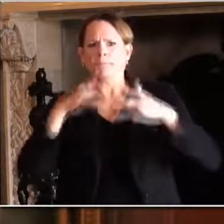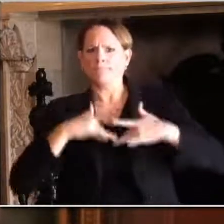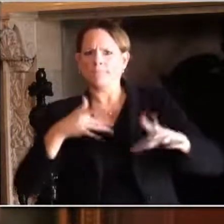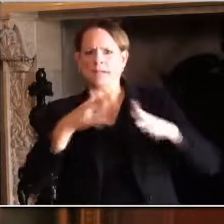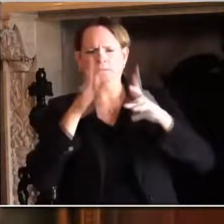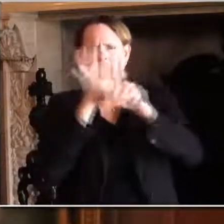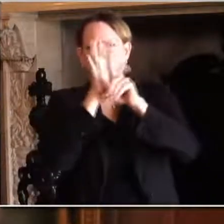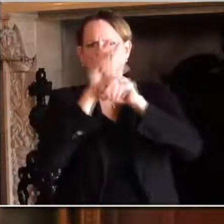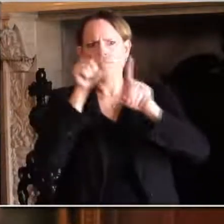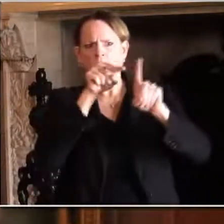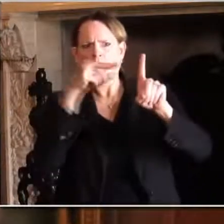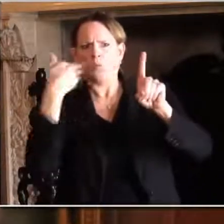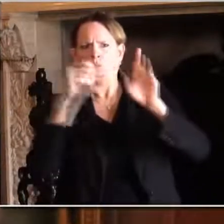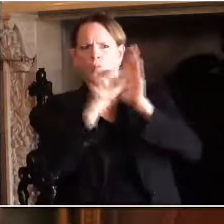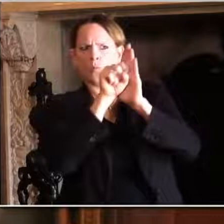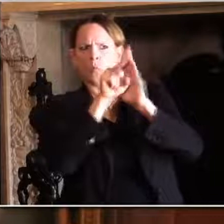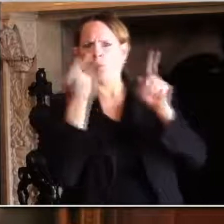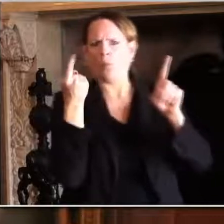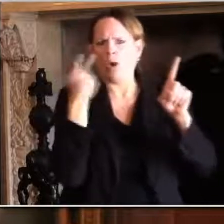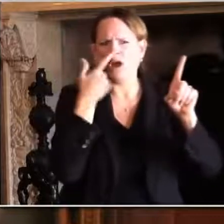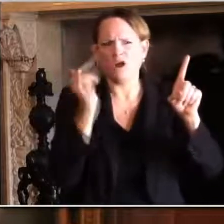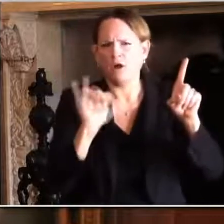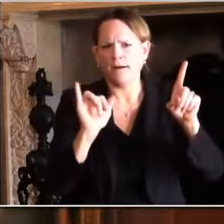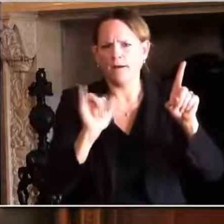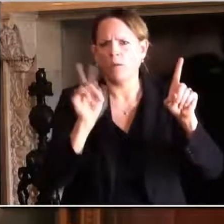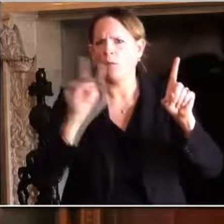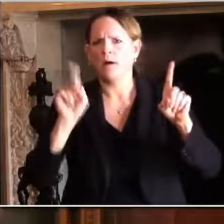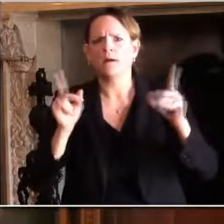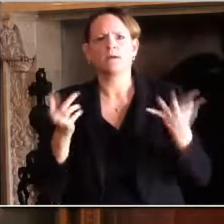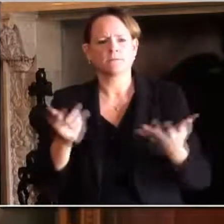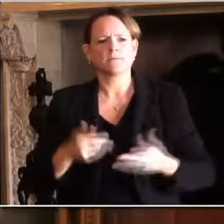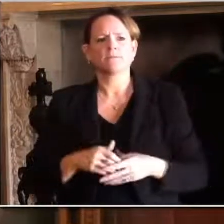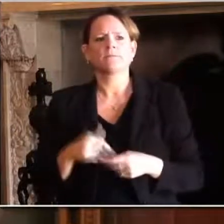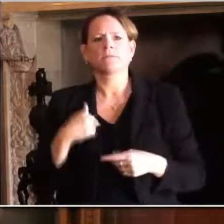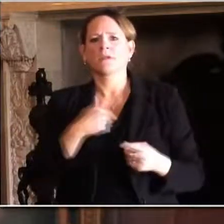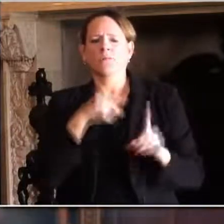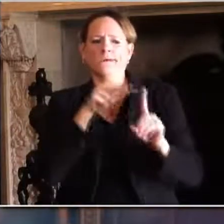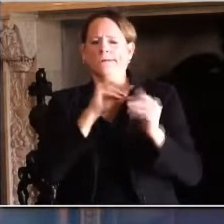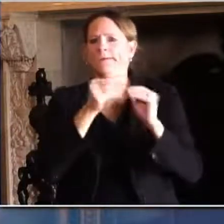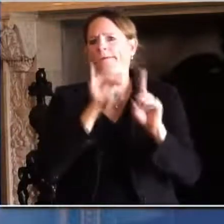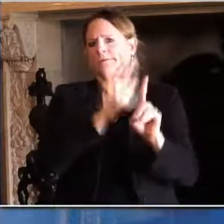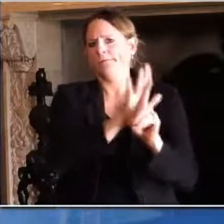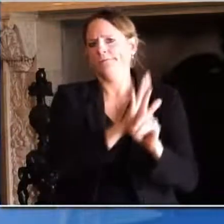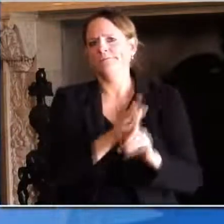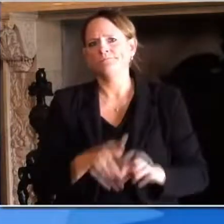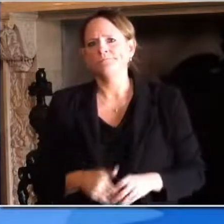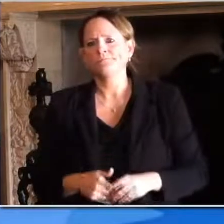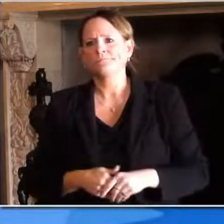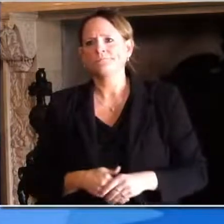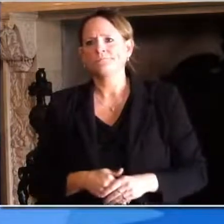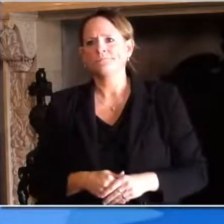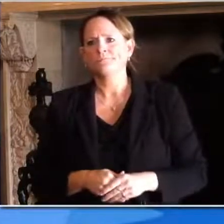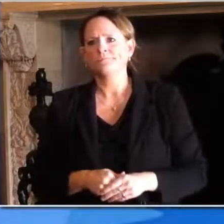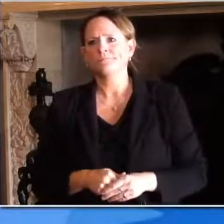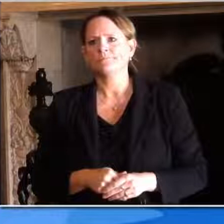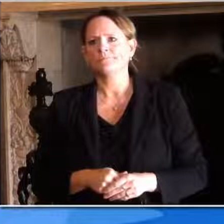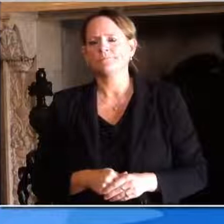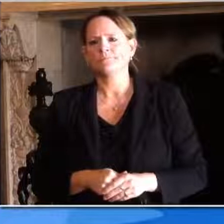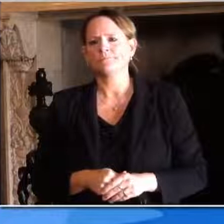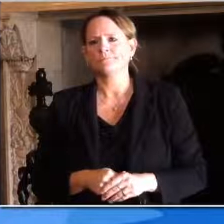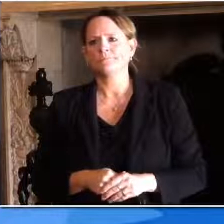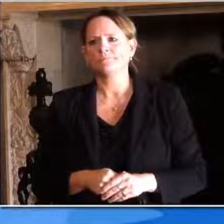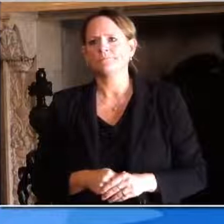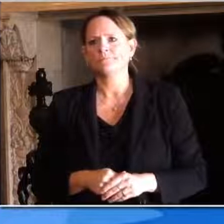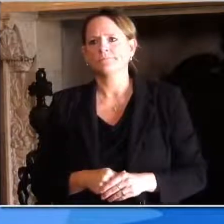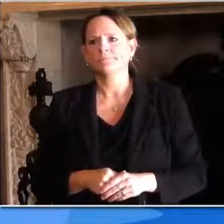some context to the issue of the day-to-day variation. Thank you, Rob. Now to Gabriella Rusk